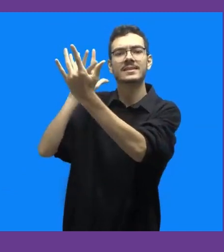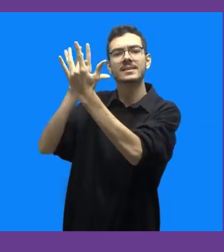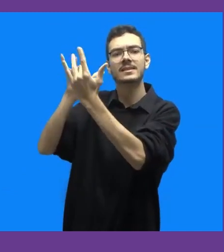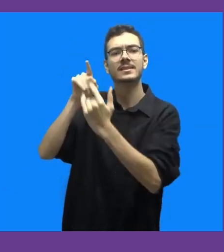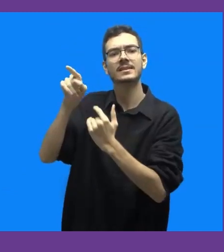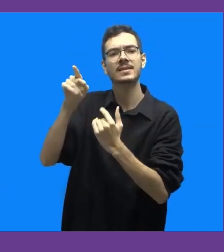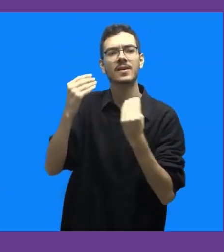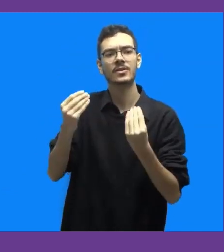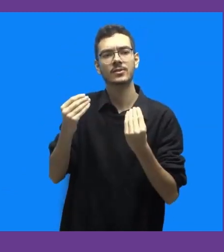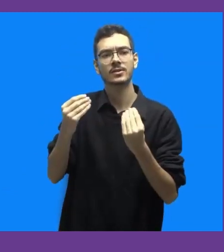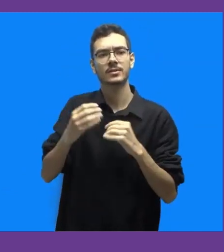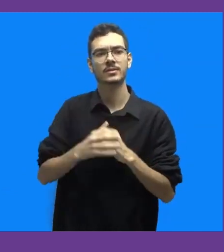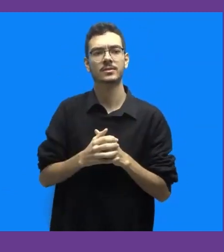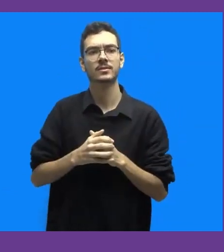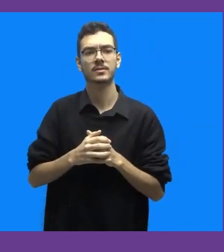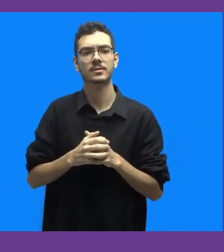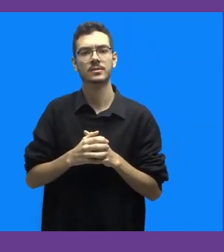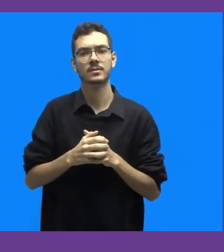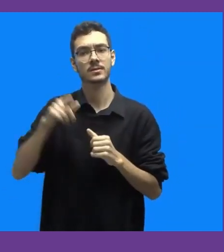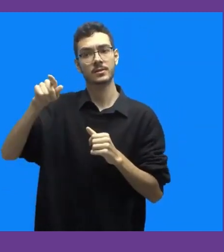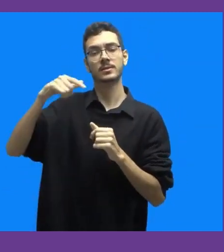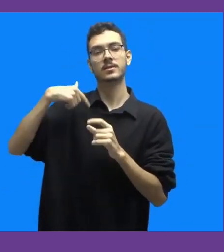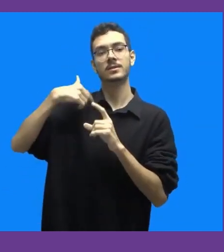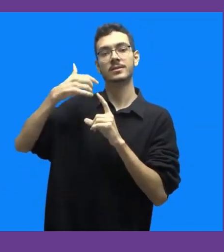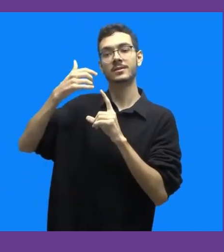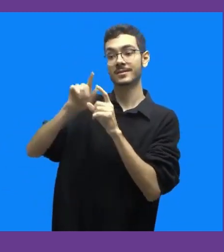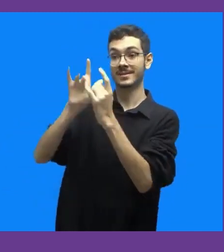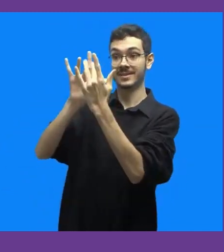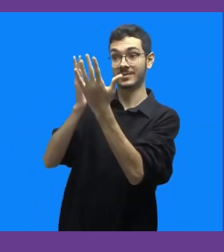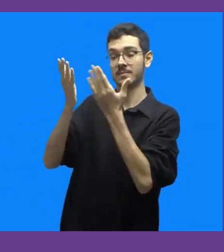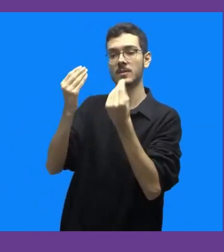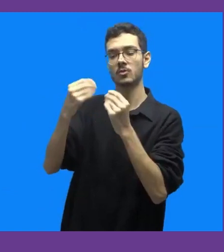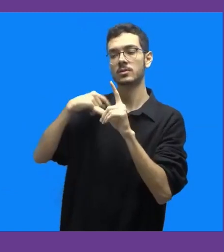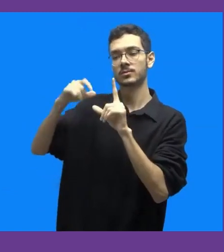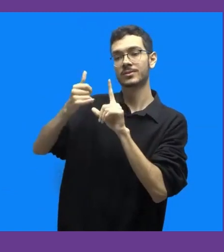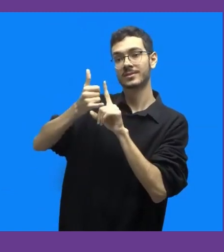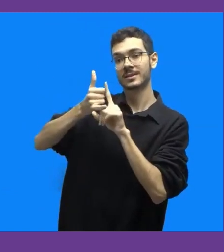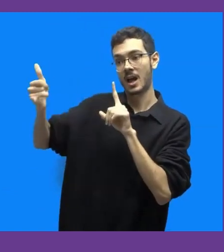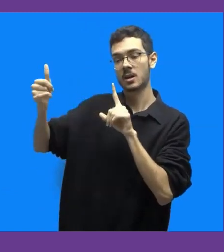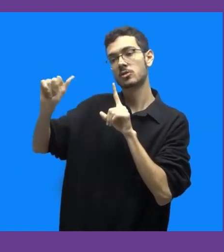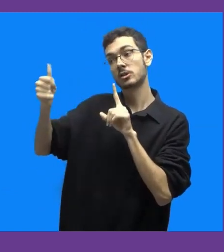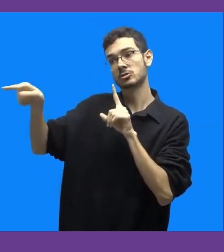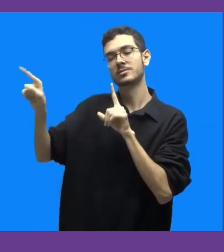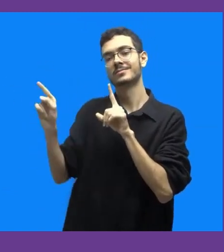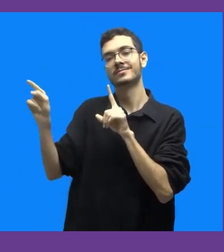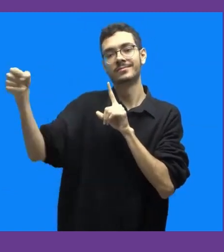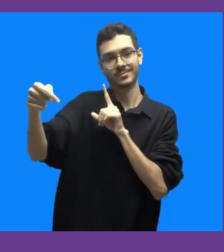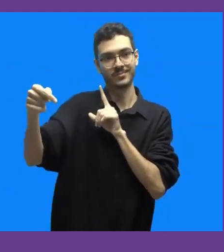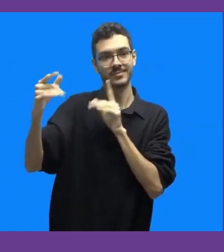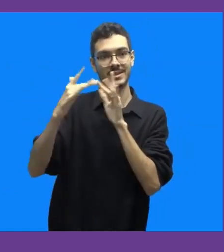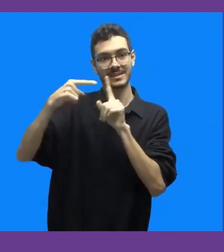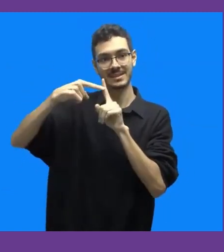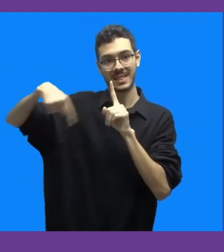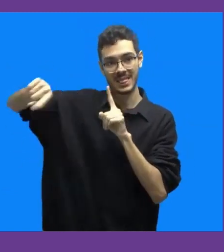and with someone else. And so that's really crazy. So it's really basic, And maybe you are thinking, well, that's a really